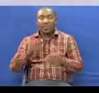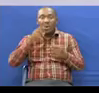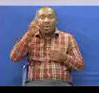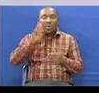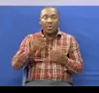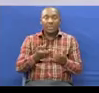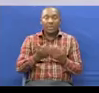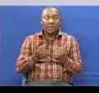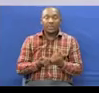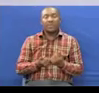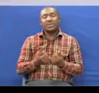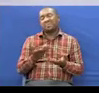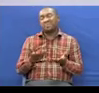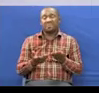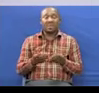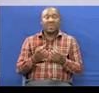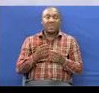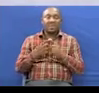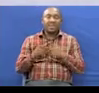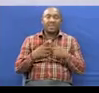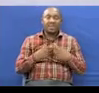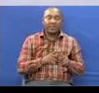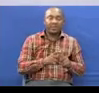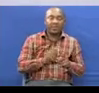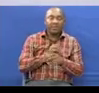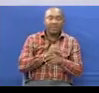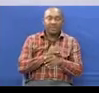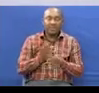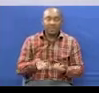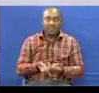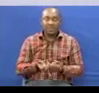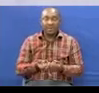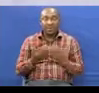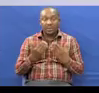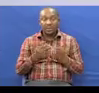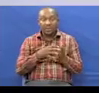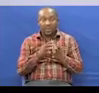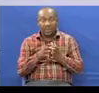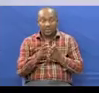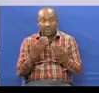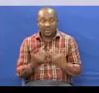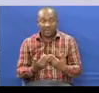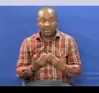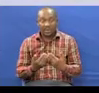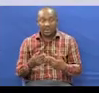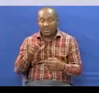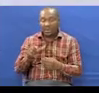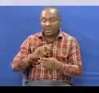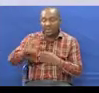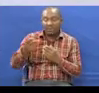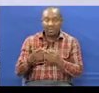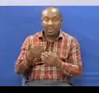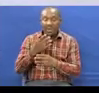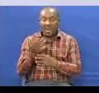what caused the birth rates to be high or to be low? It can be caused by several factors. And these birth rates here, I have already